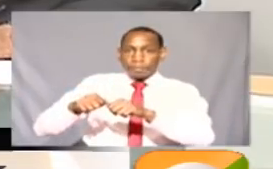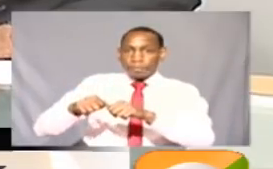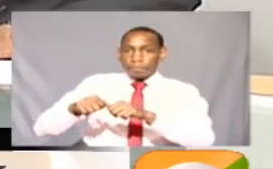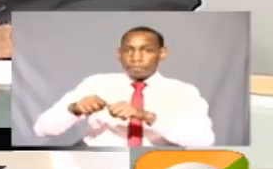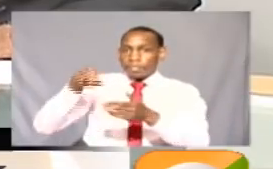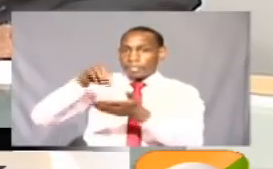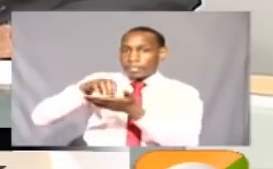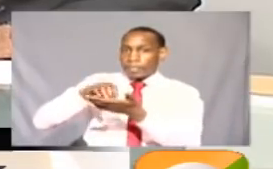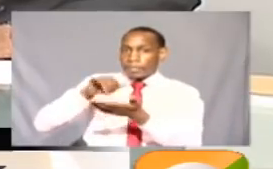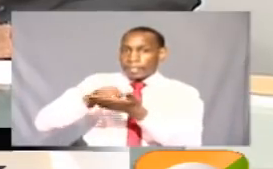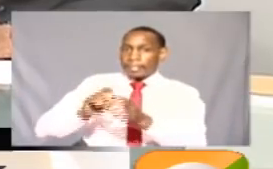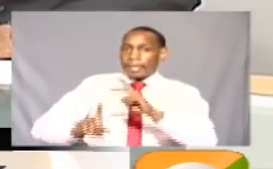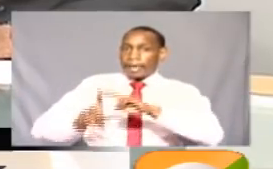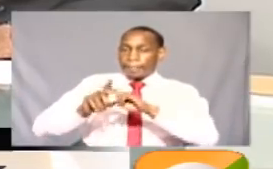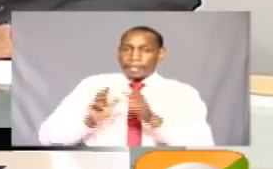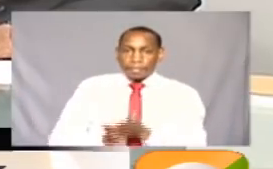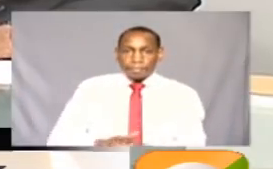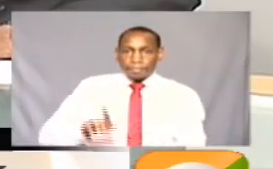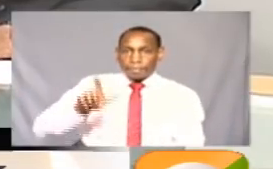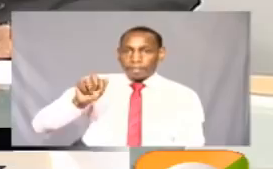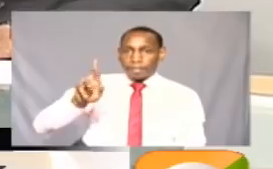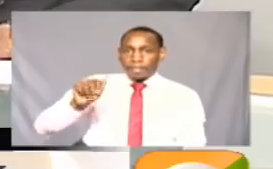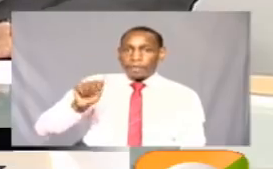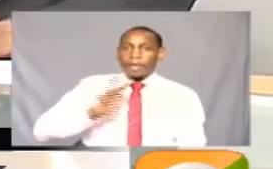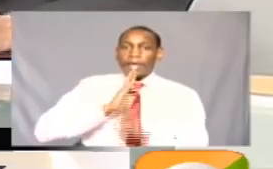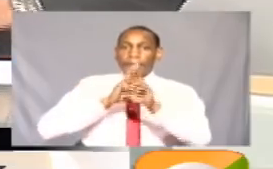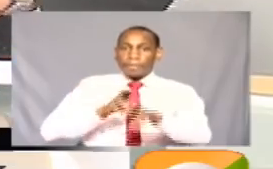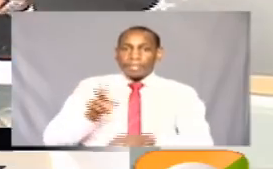the fateful incident. Laura Otieno reports.